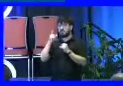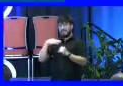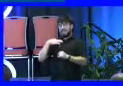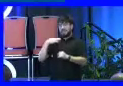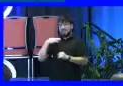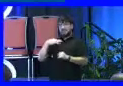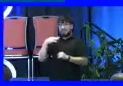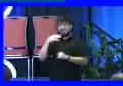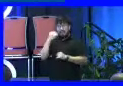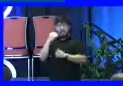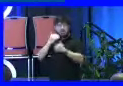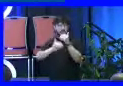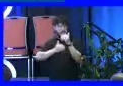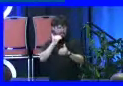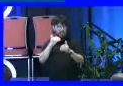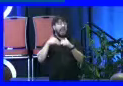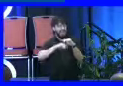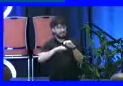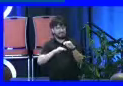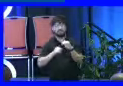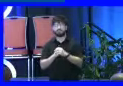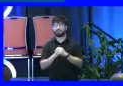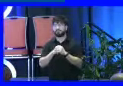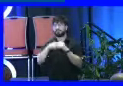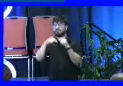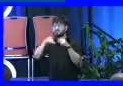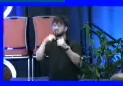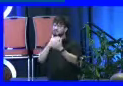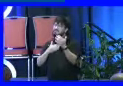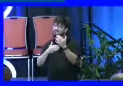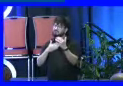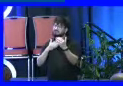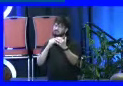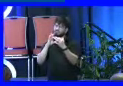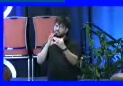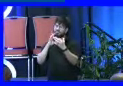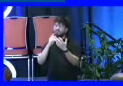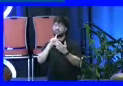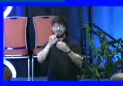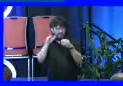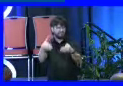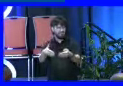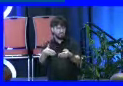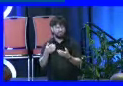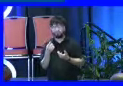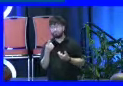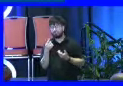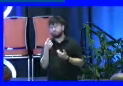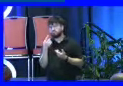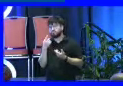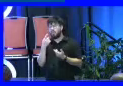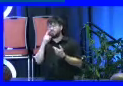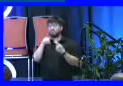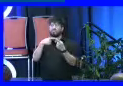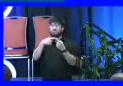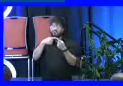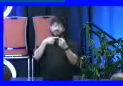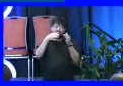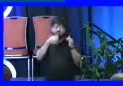eligibility and access. And this component really largely focuses on determining